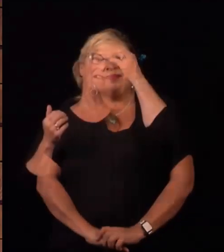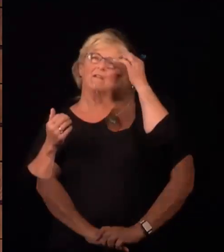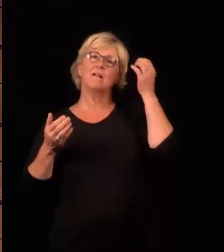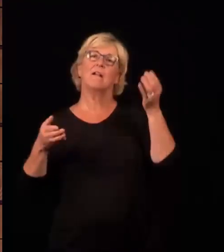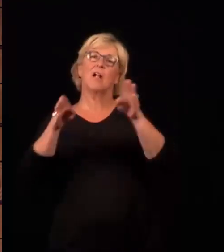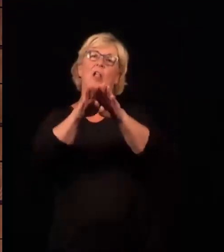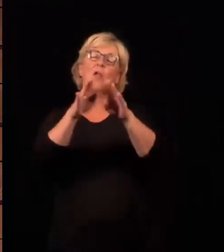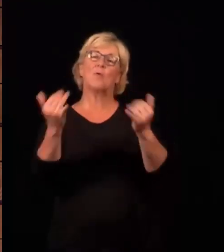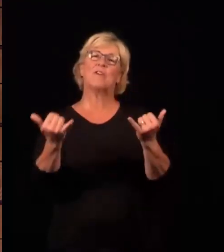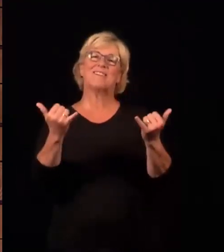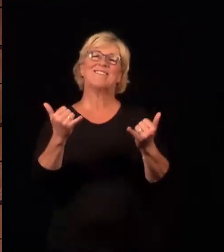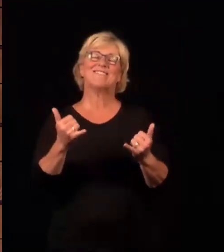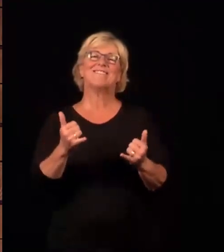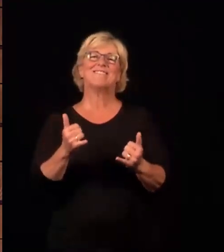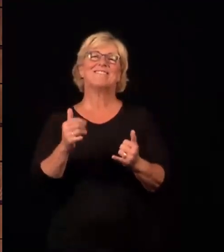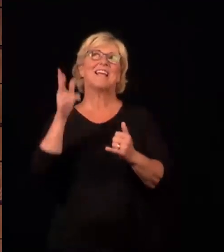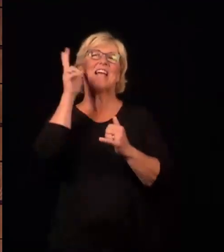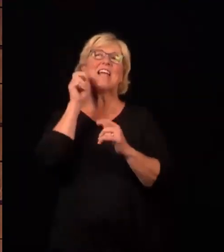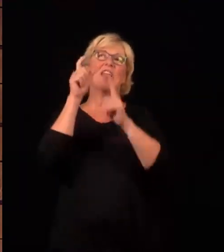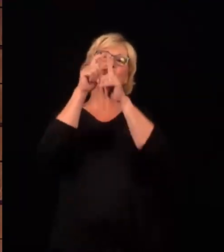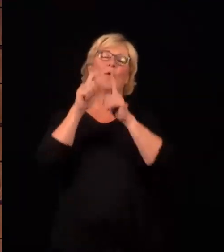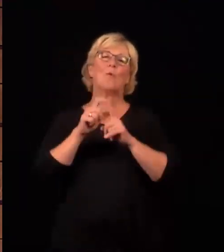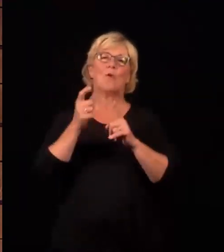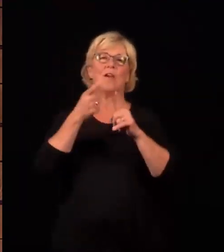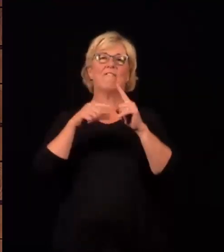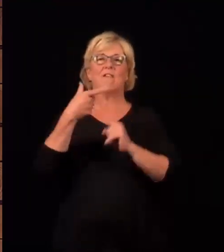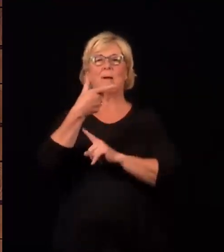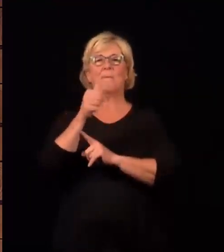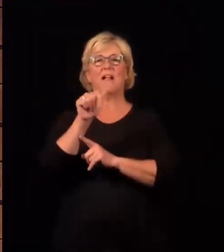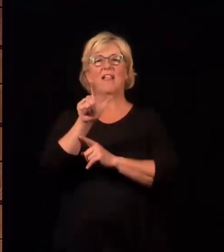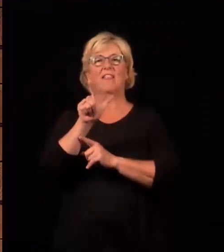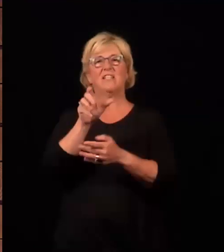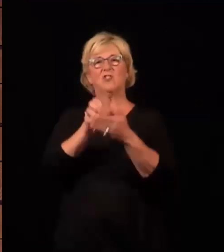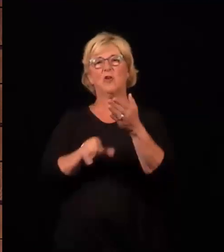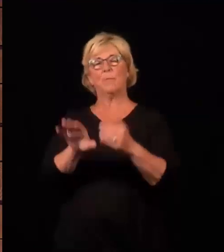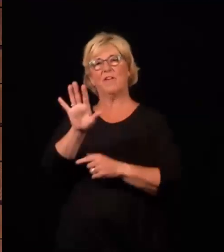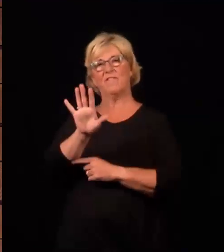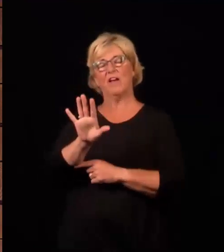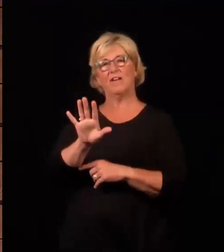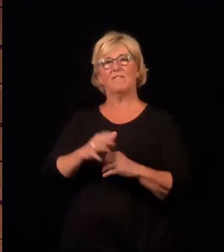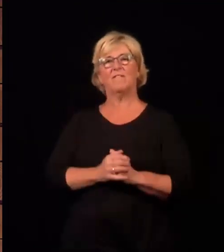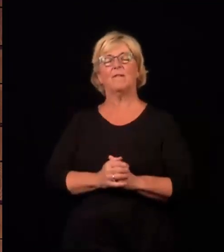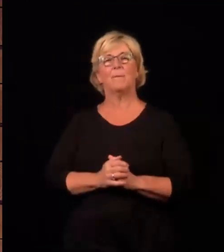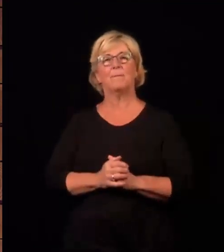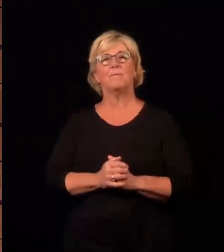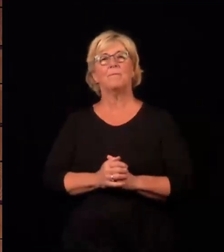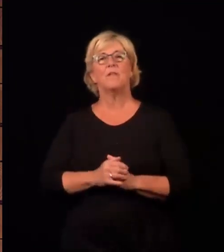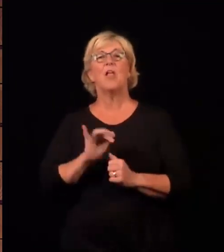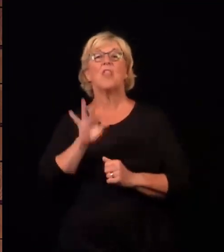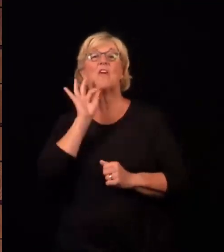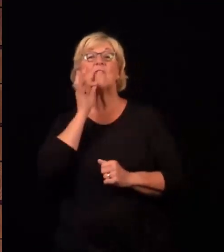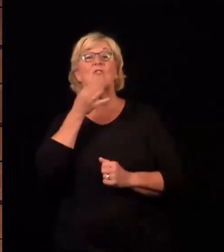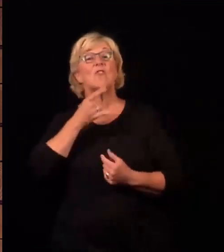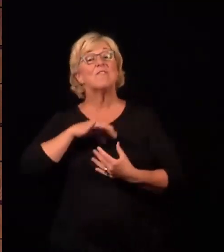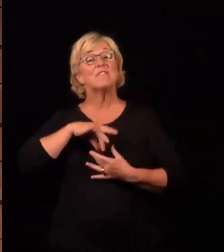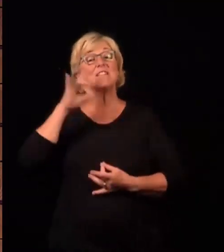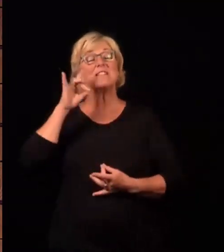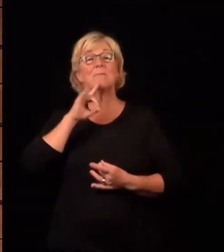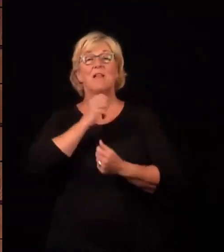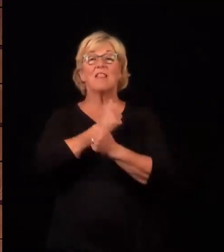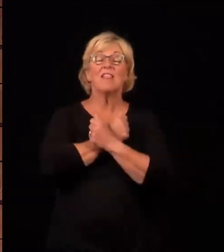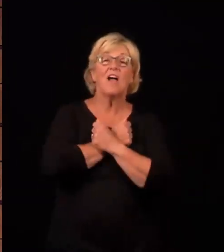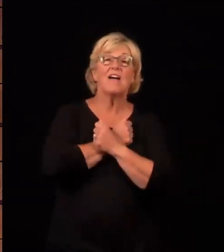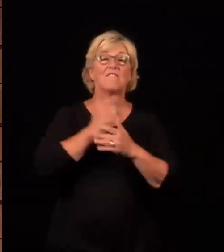In closing today, let's hear these words from Galatians chapter 5. The fruit of the Spirit is